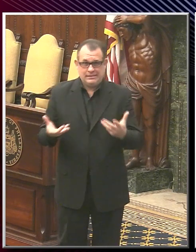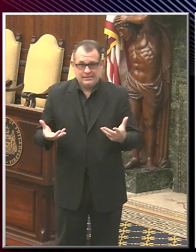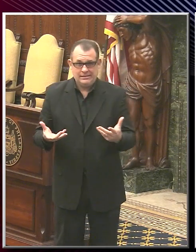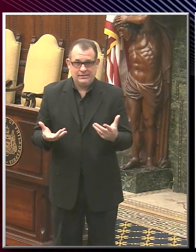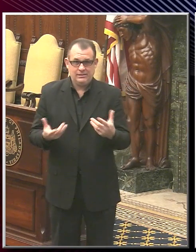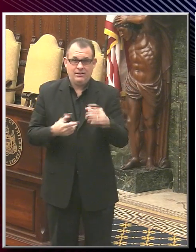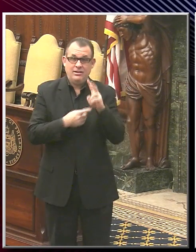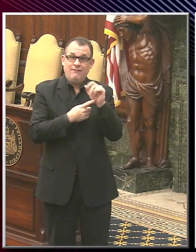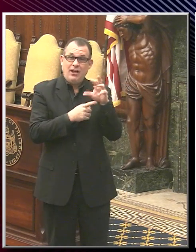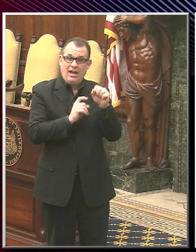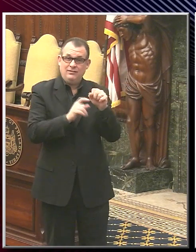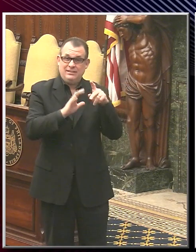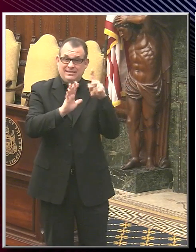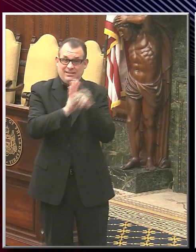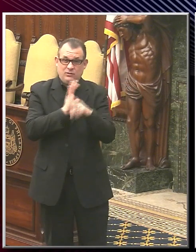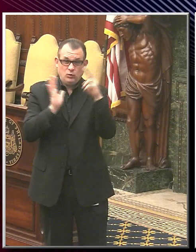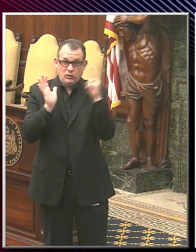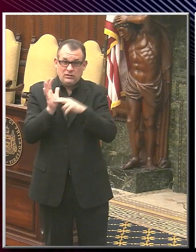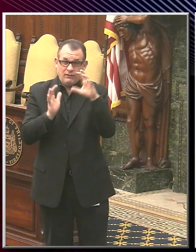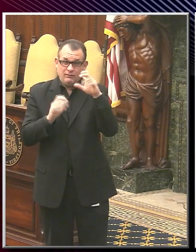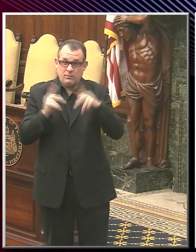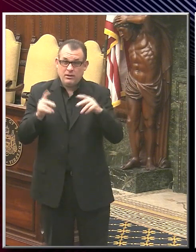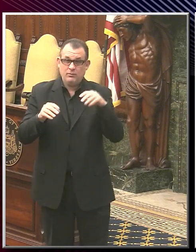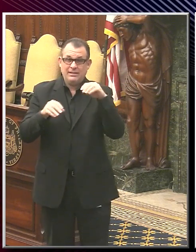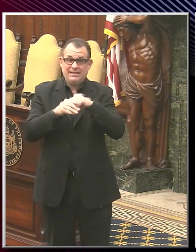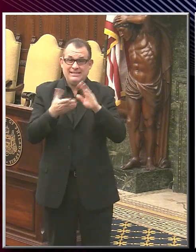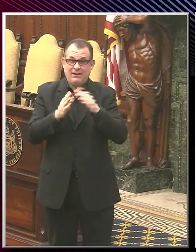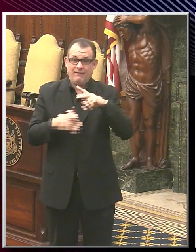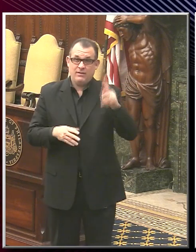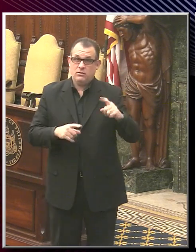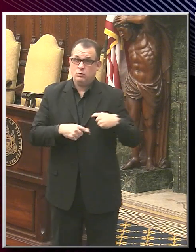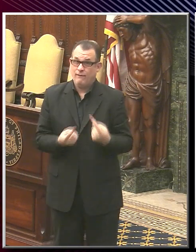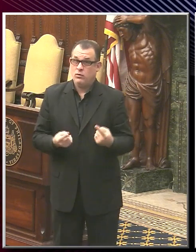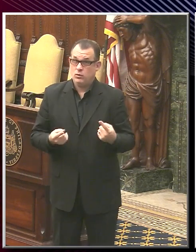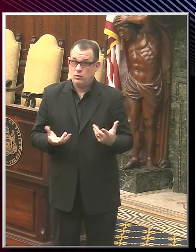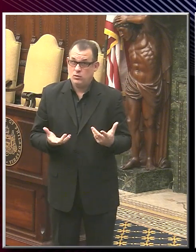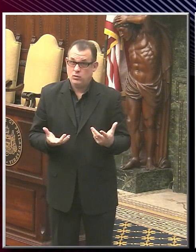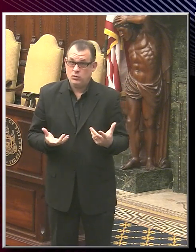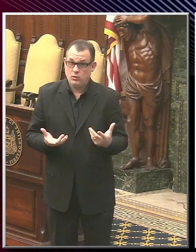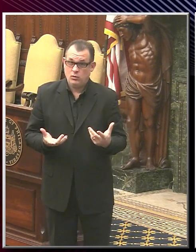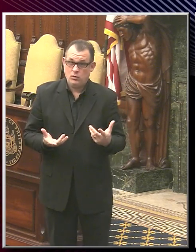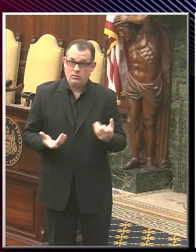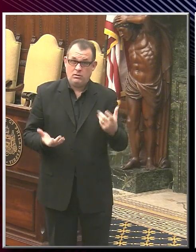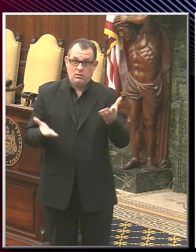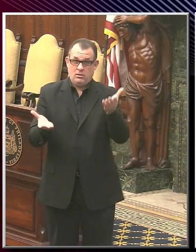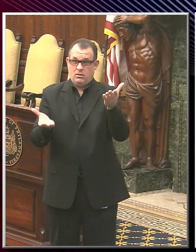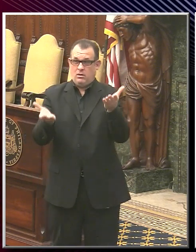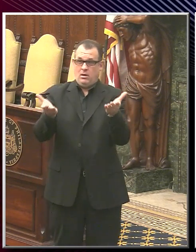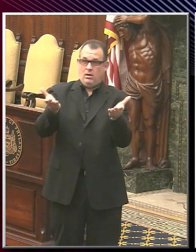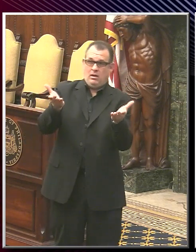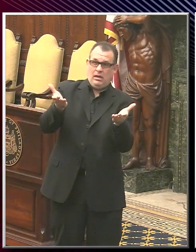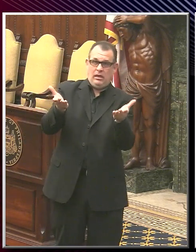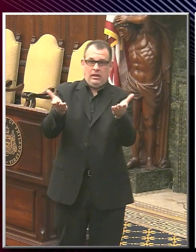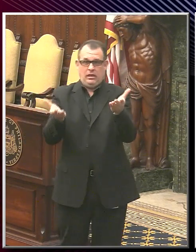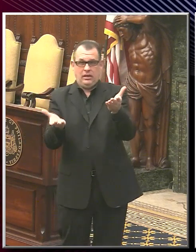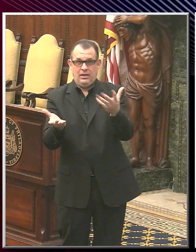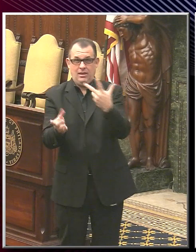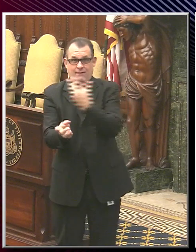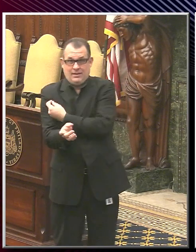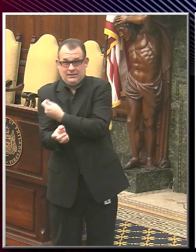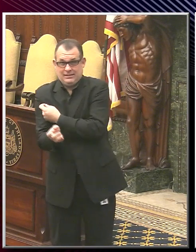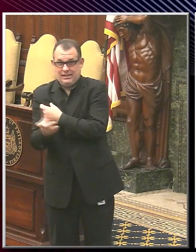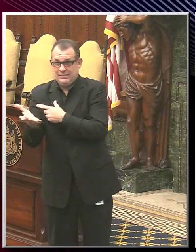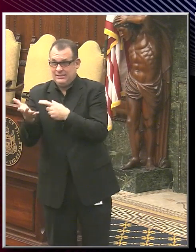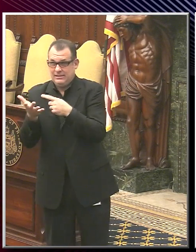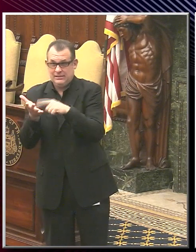some 2,500 people in the city of Philadelphia so far. And so when you balance those out, it's a lot safer to take the vaccine than to not